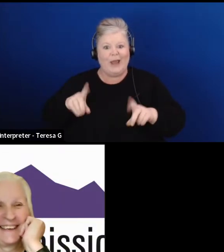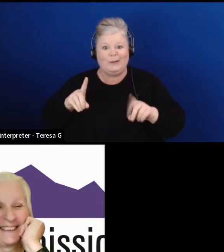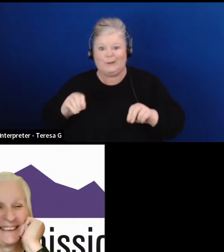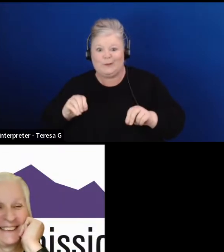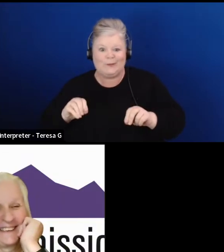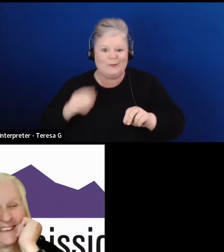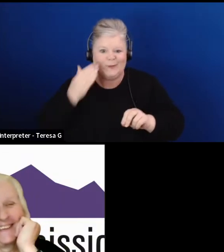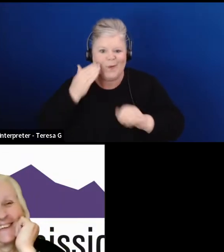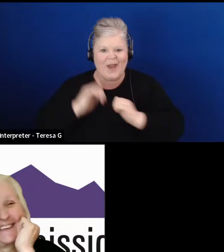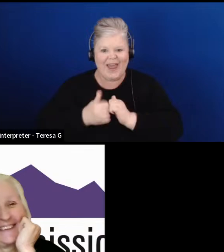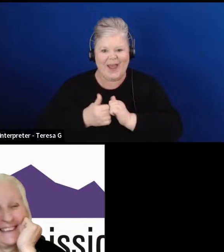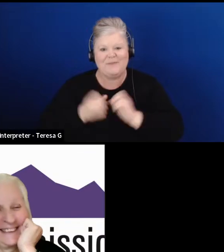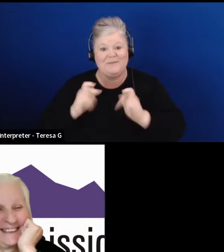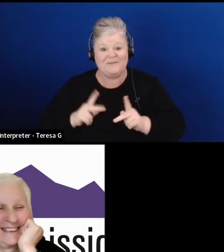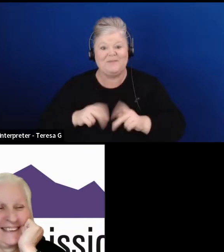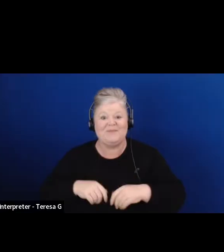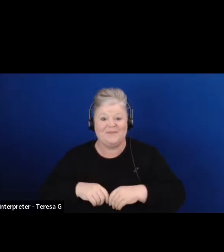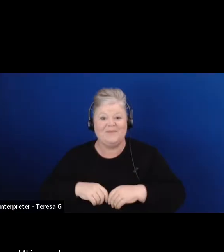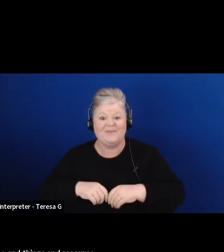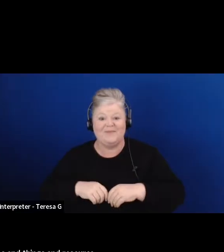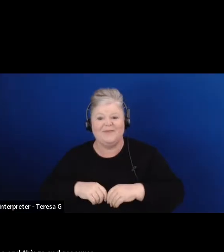Okay, Yeah. great. Thanks.